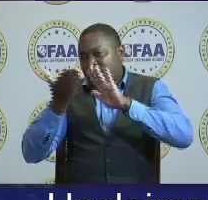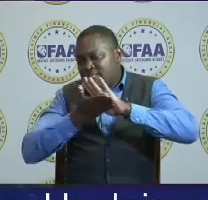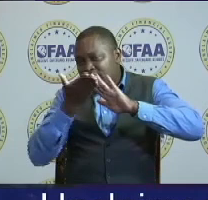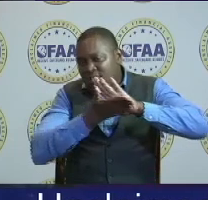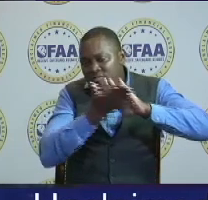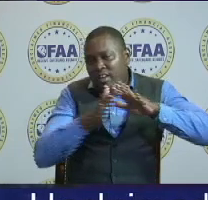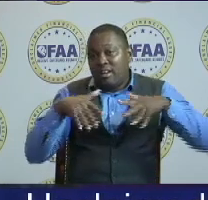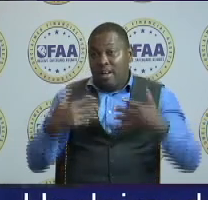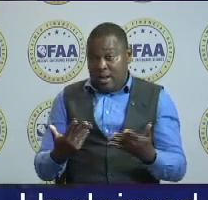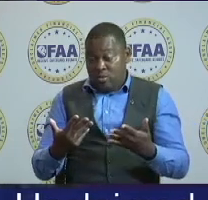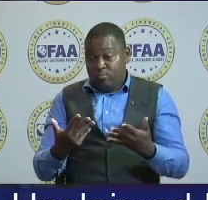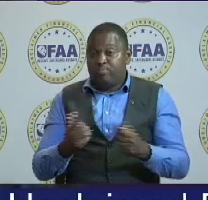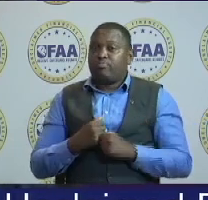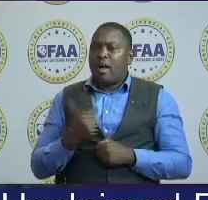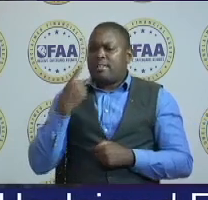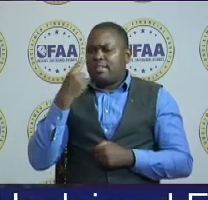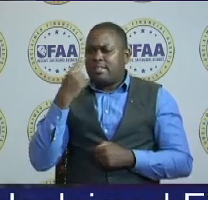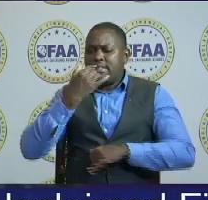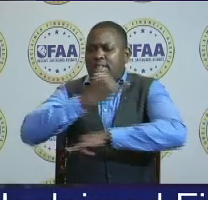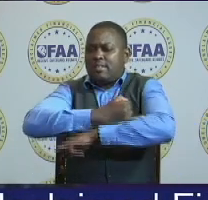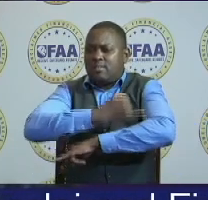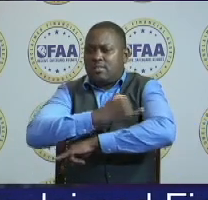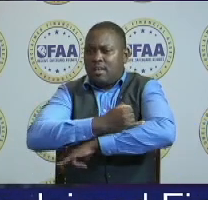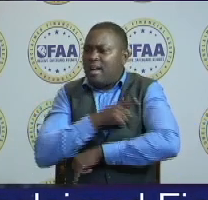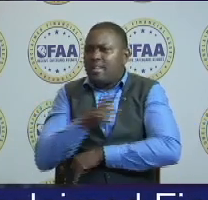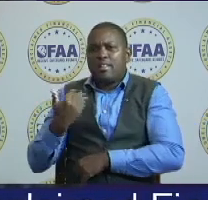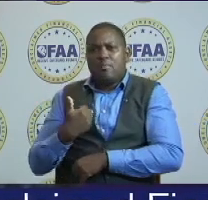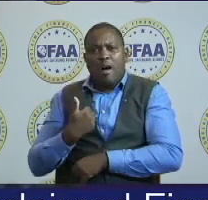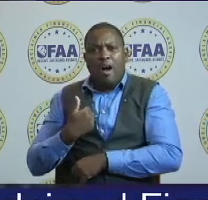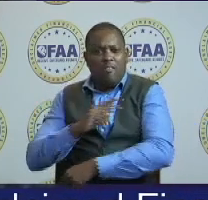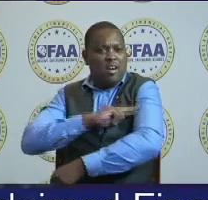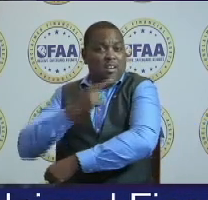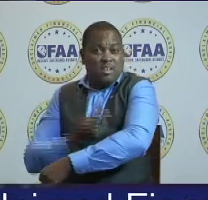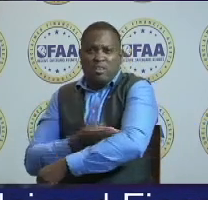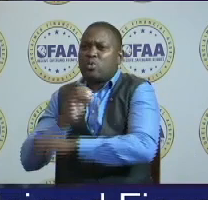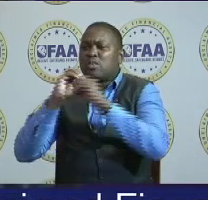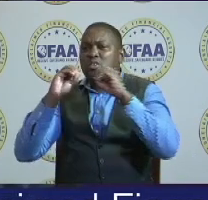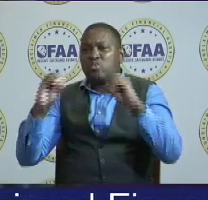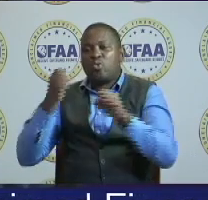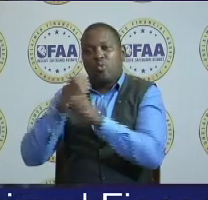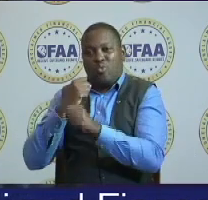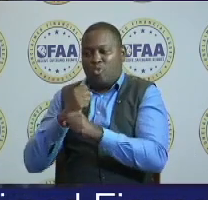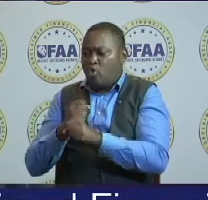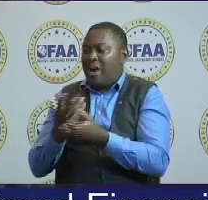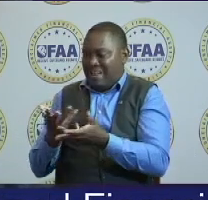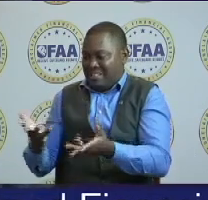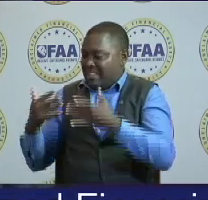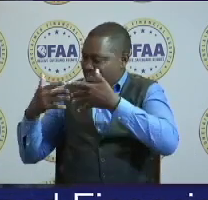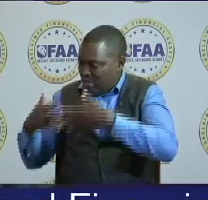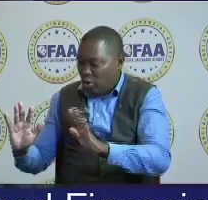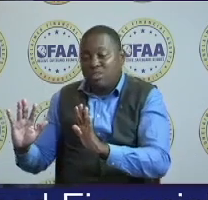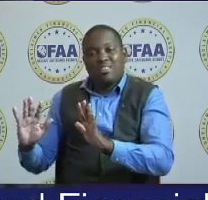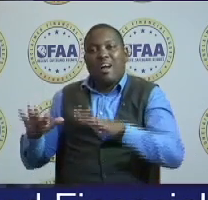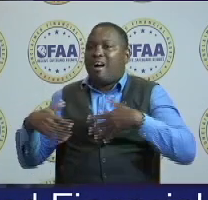the most of the institutions is that they don't have dedicated resources to work on unclaimed assets. So what happens,